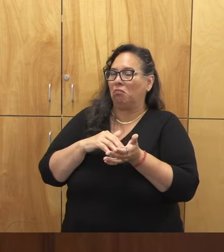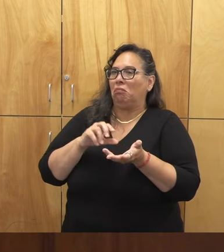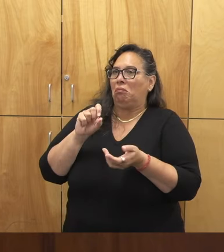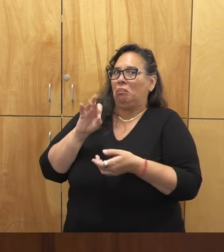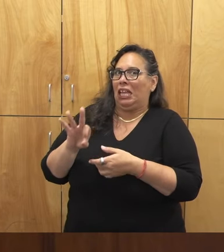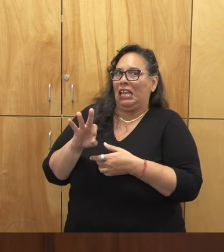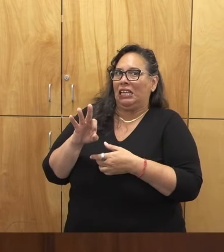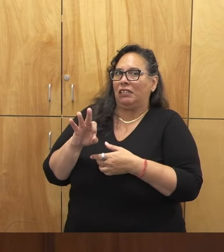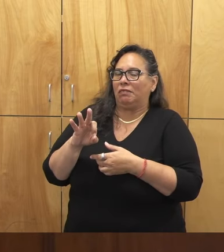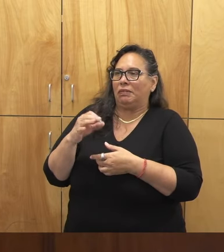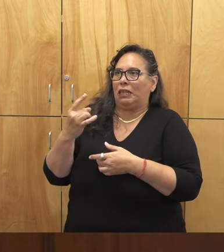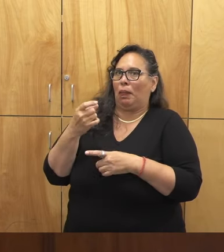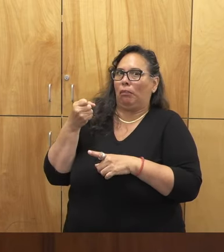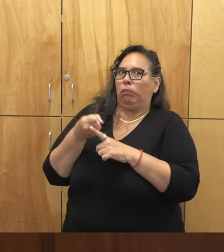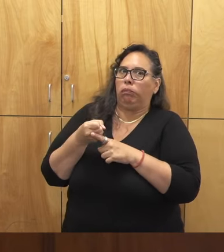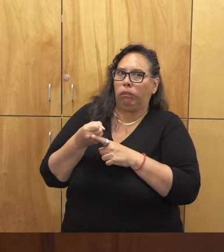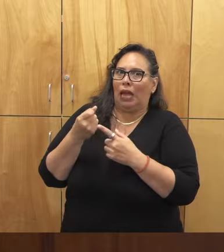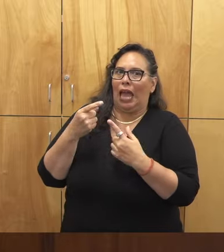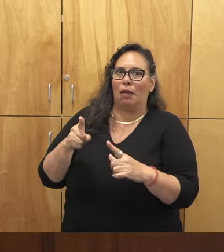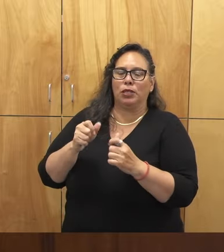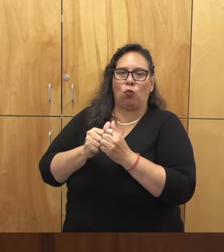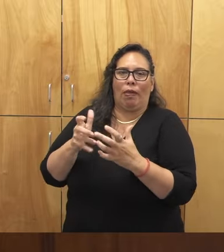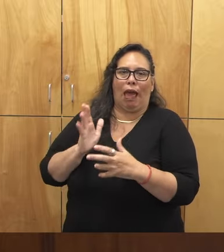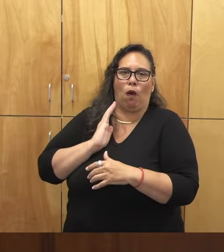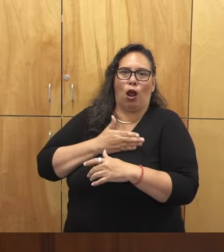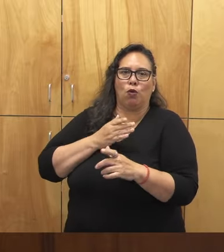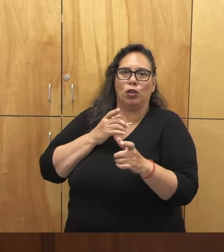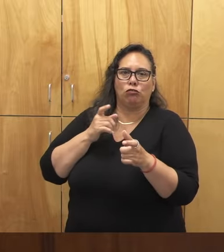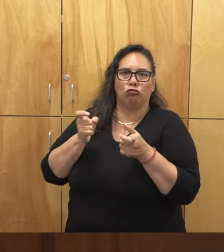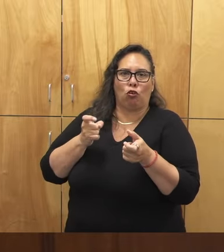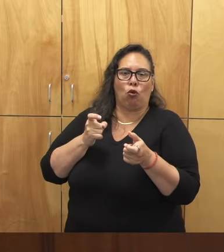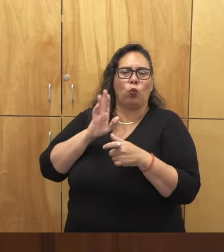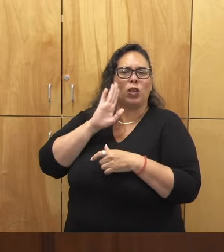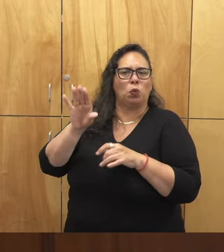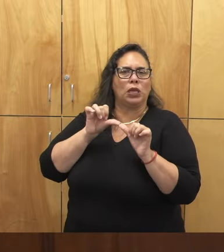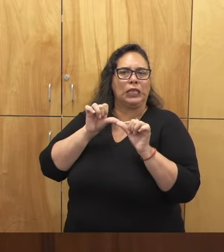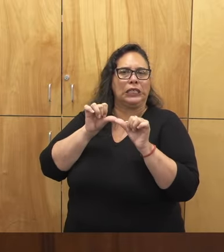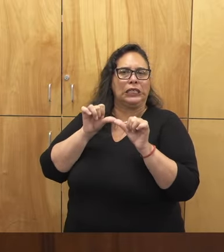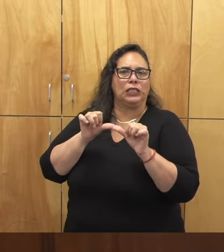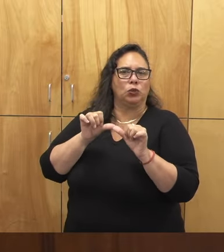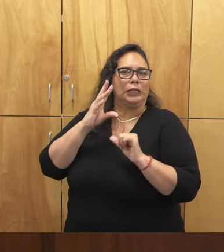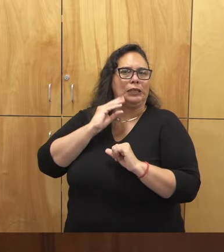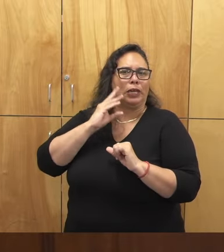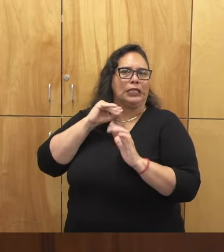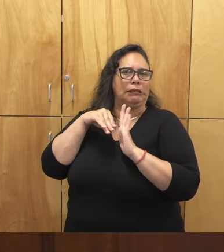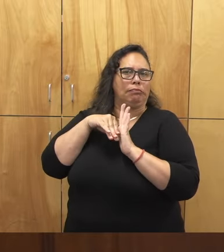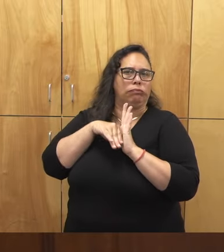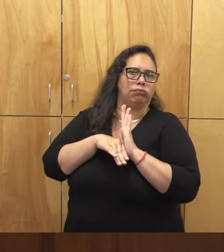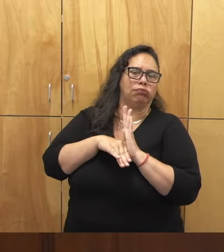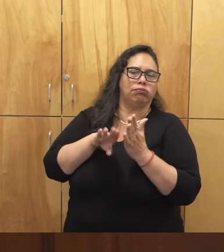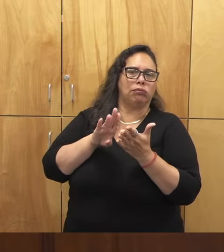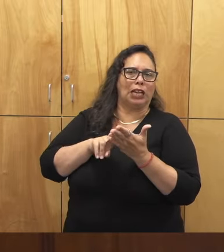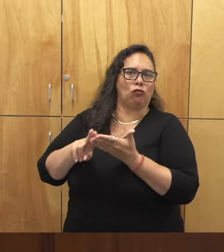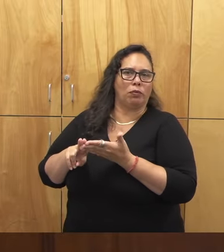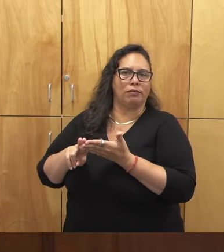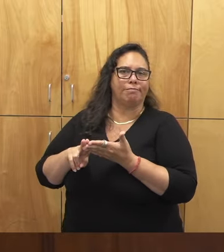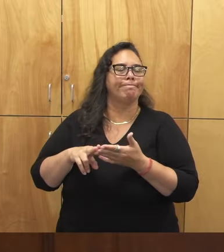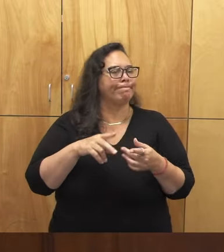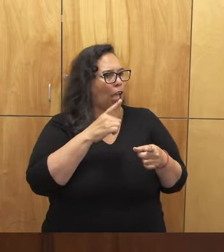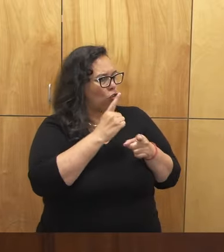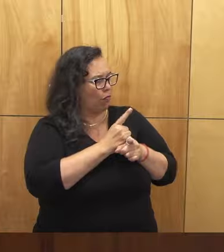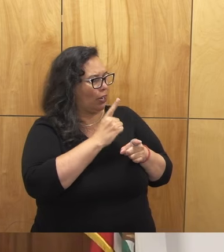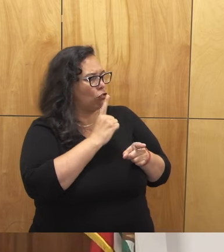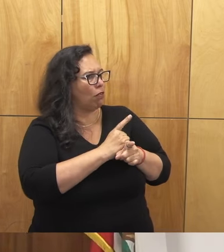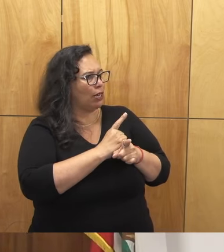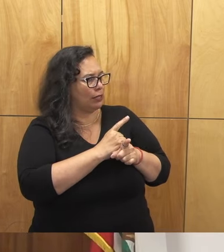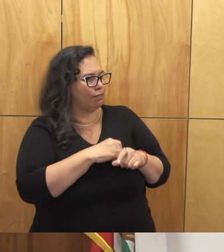our control, we're going to continue experiencing decline in enrollments. Correct. Okay. Correct. Thank you.